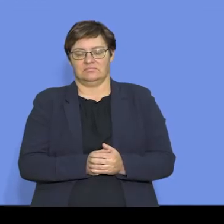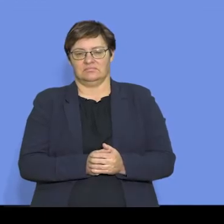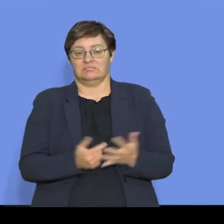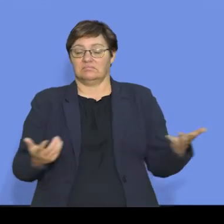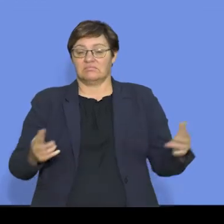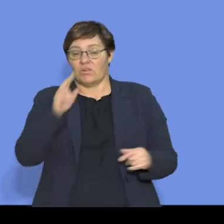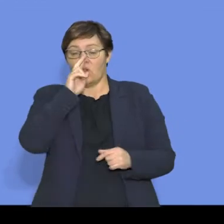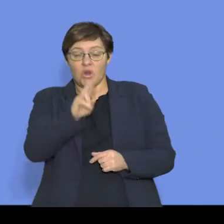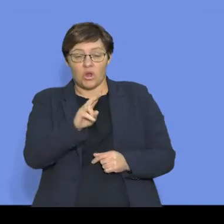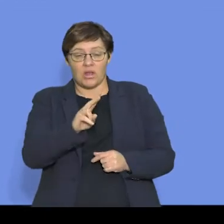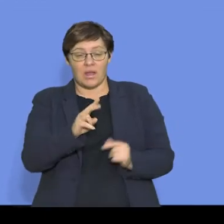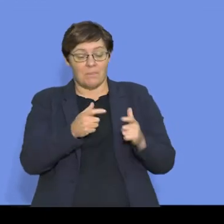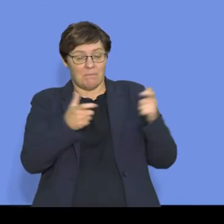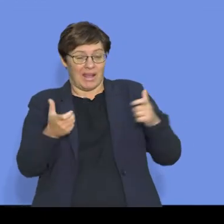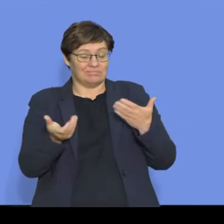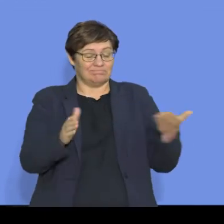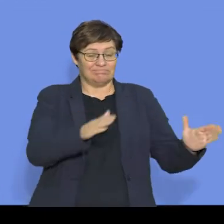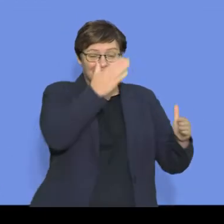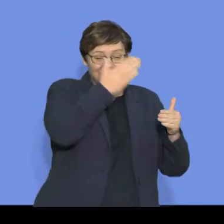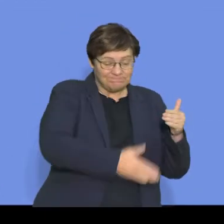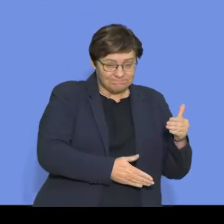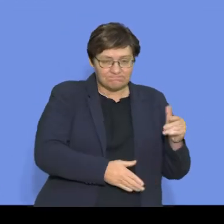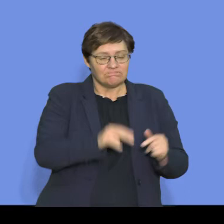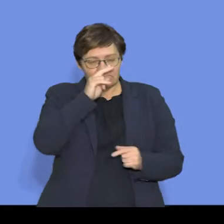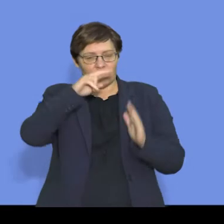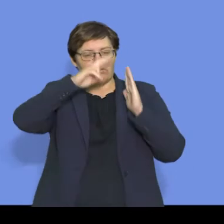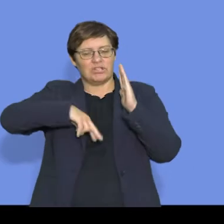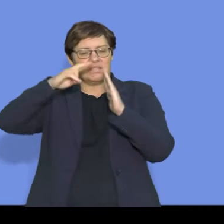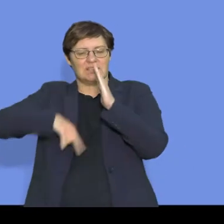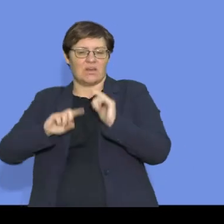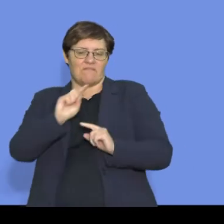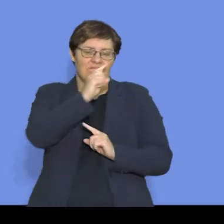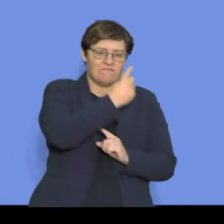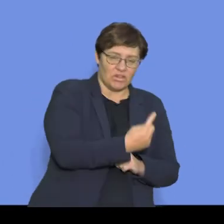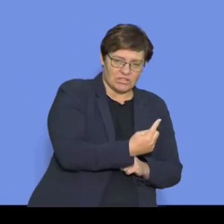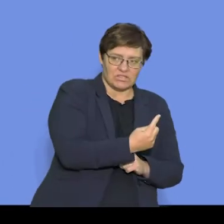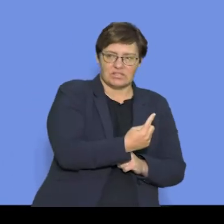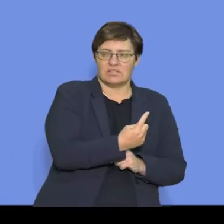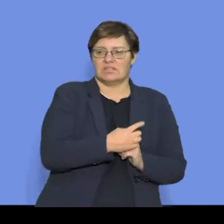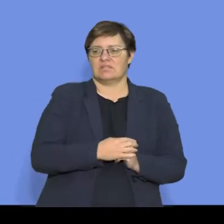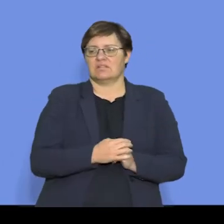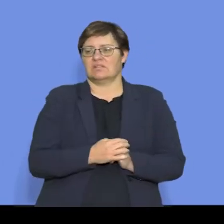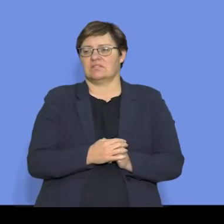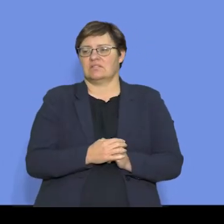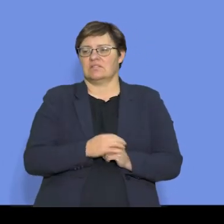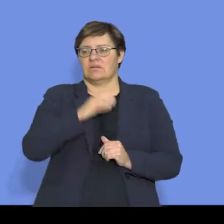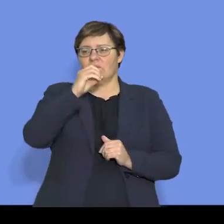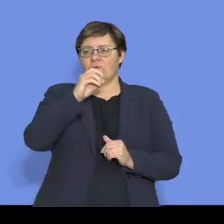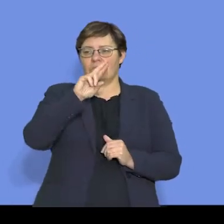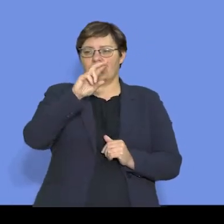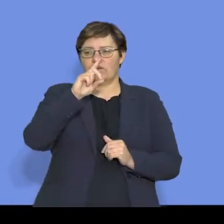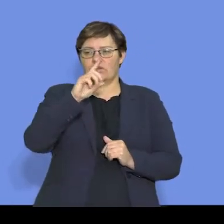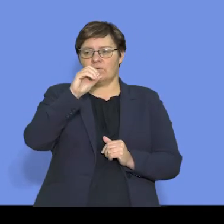If we have a look at all these mass extinctions, you can read first one, end Ordovician,